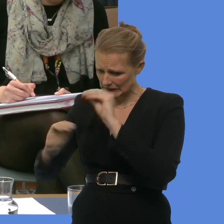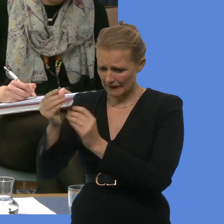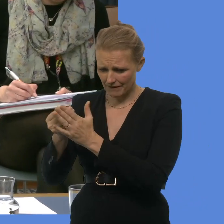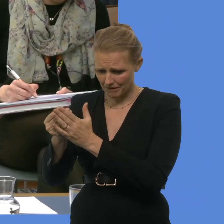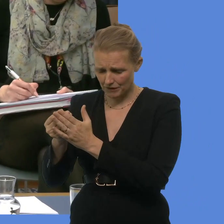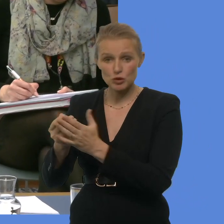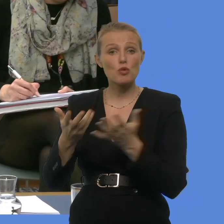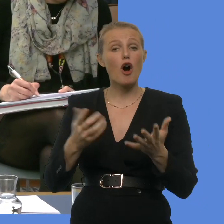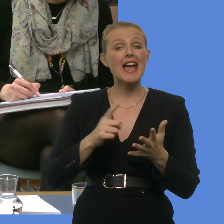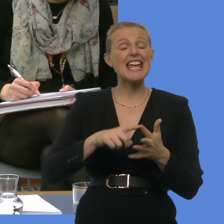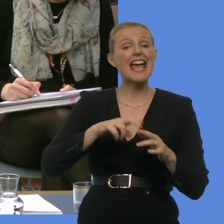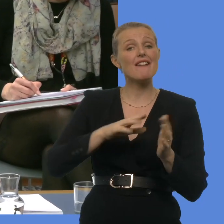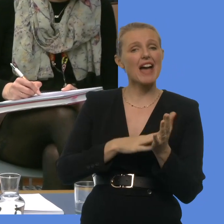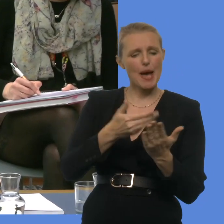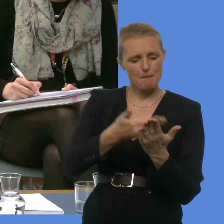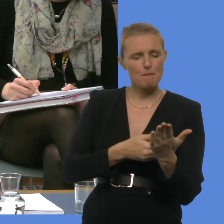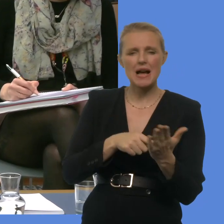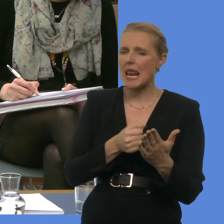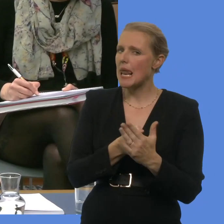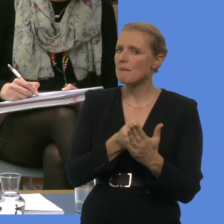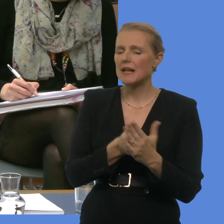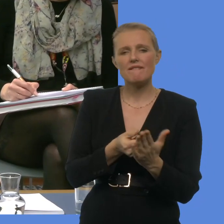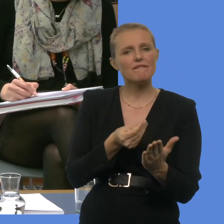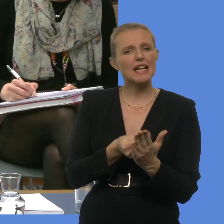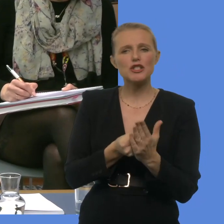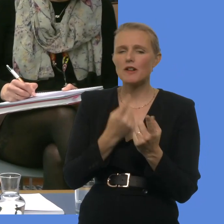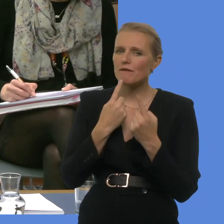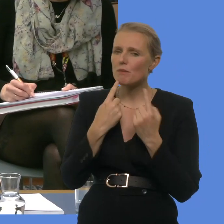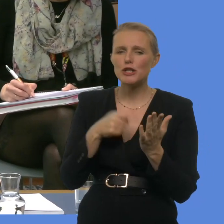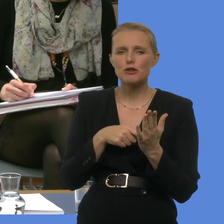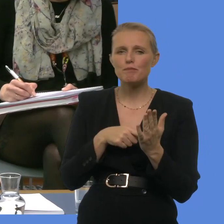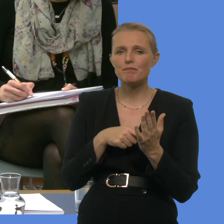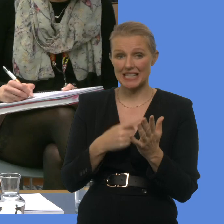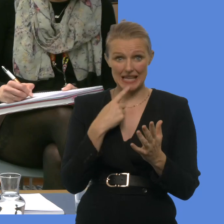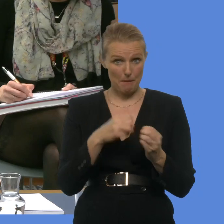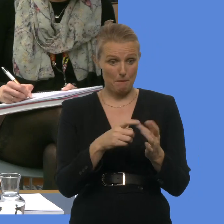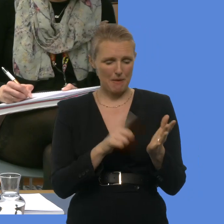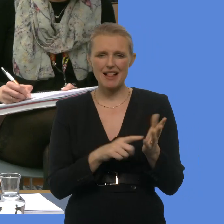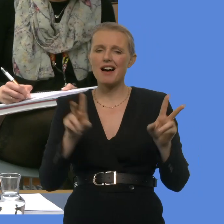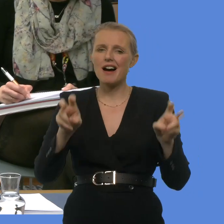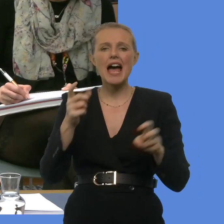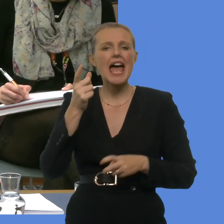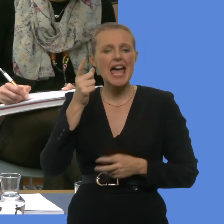AFM includes limited financial information. It notes that the bill is an enabling bill,